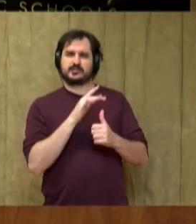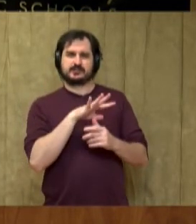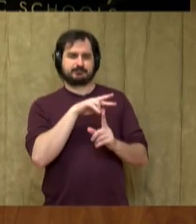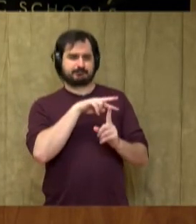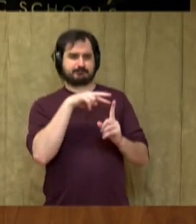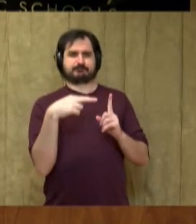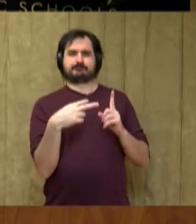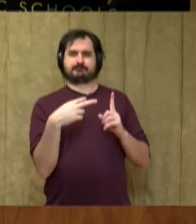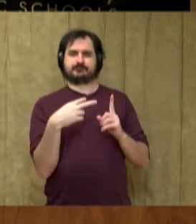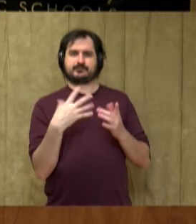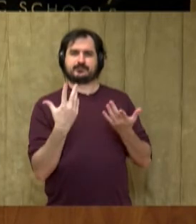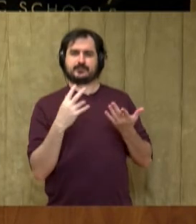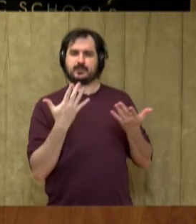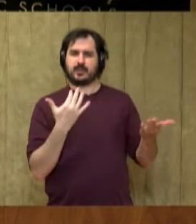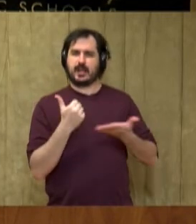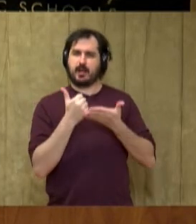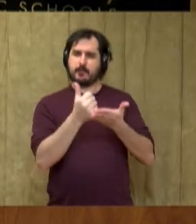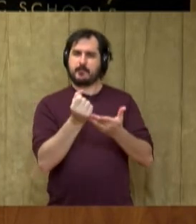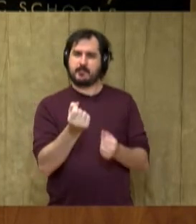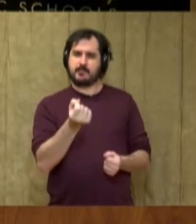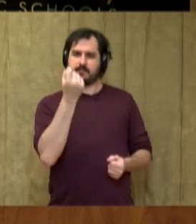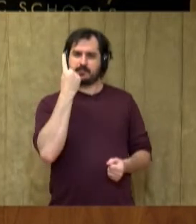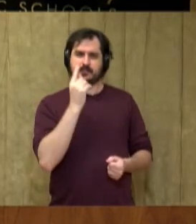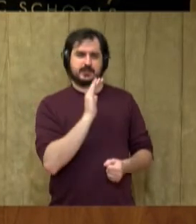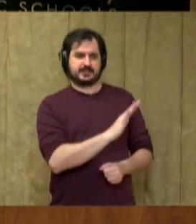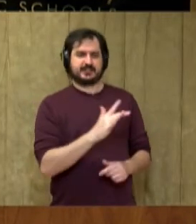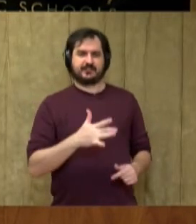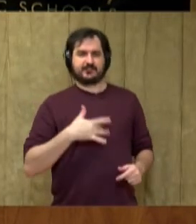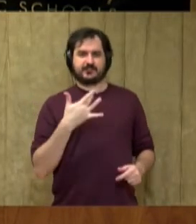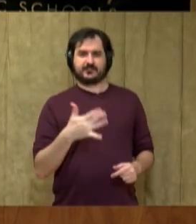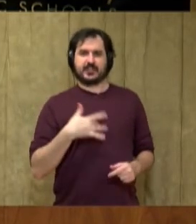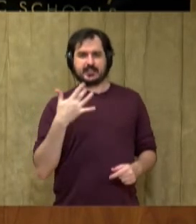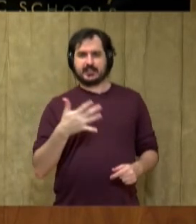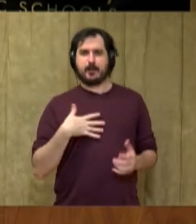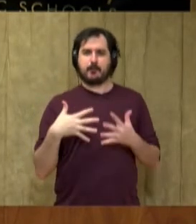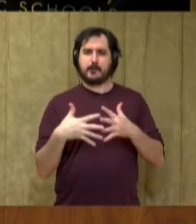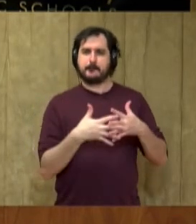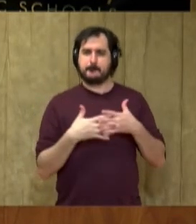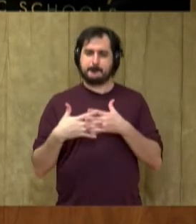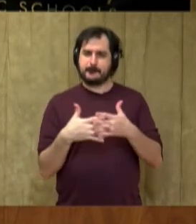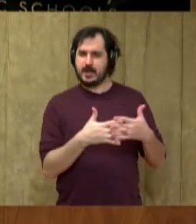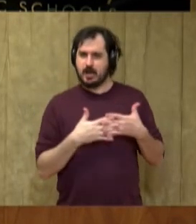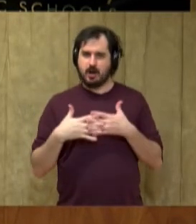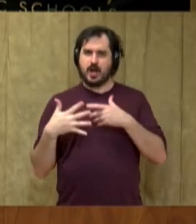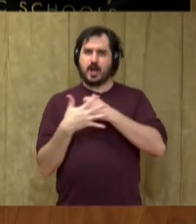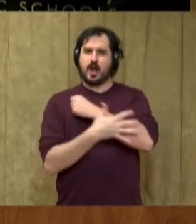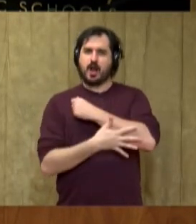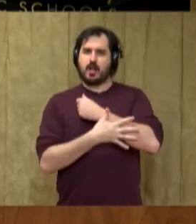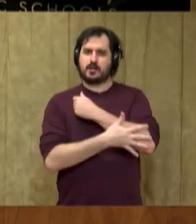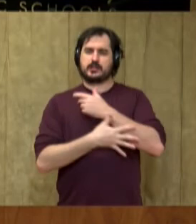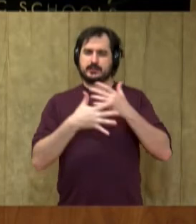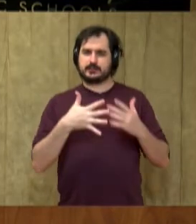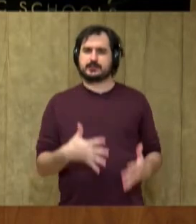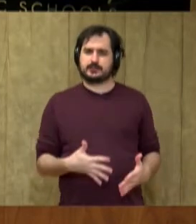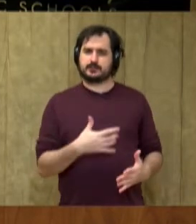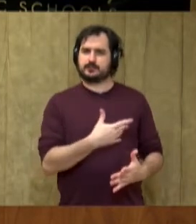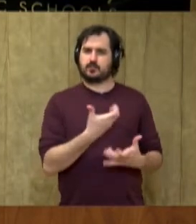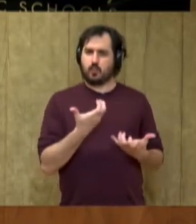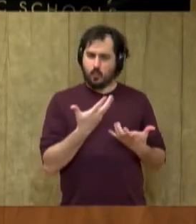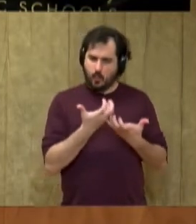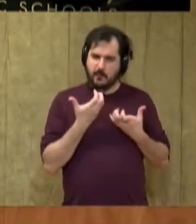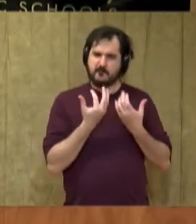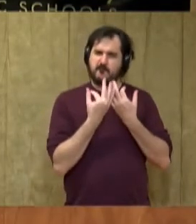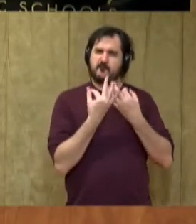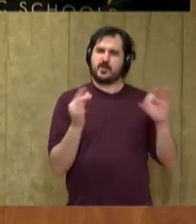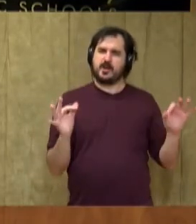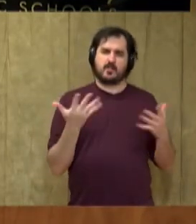Well, it helps you understand the feelings of the American colonists during this time. He wanted freedom. He didn't want to be under the king's rule.